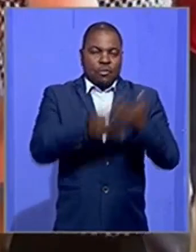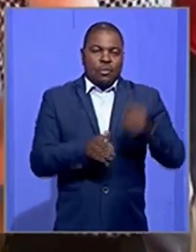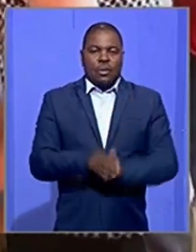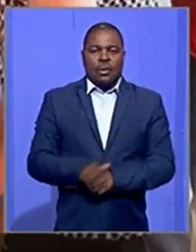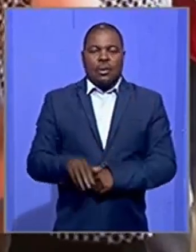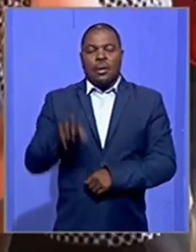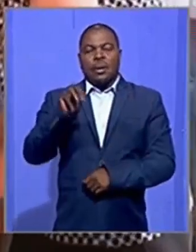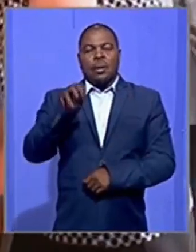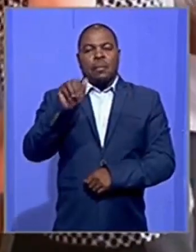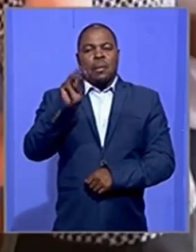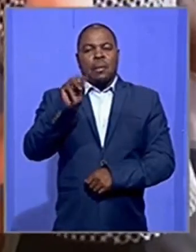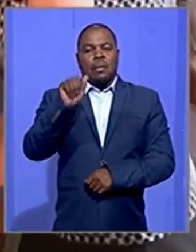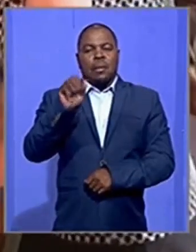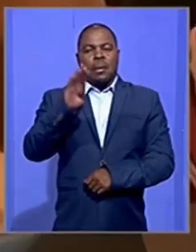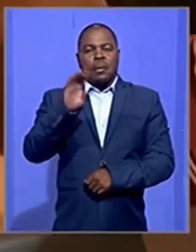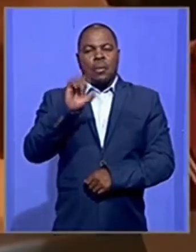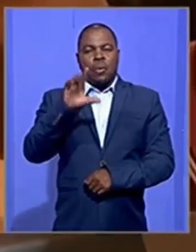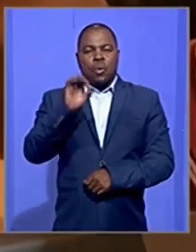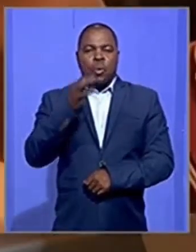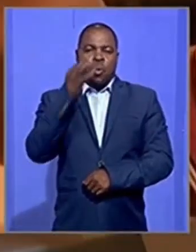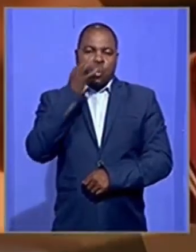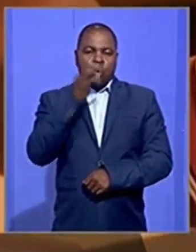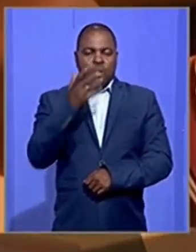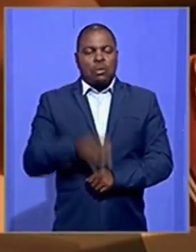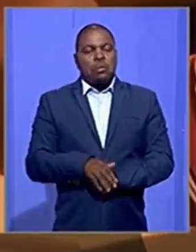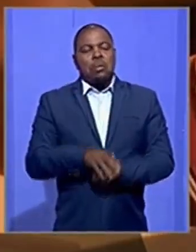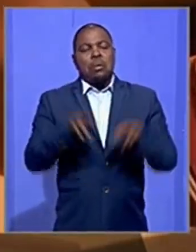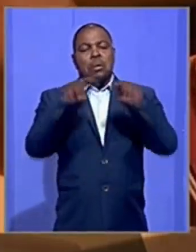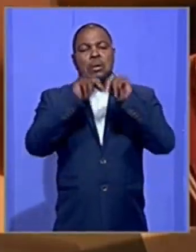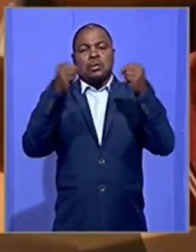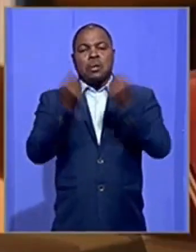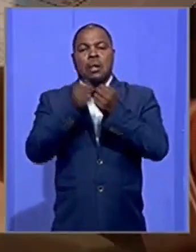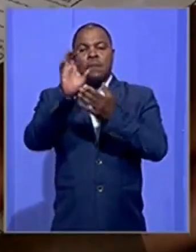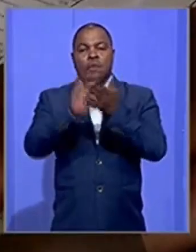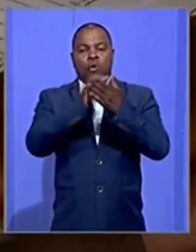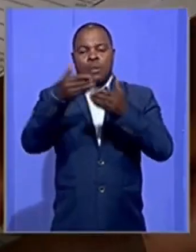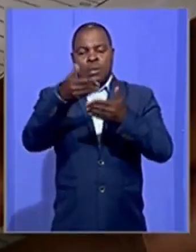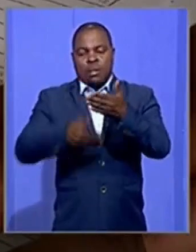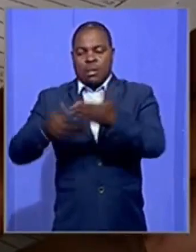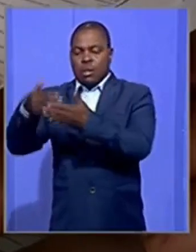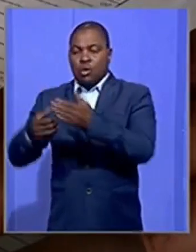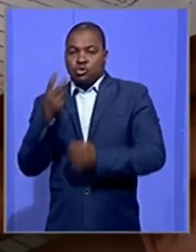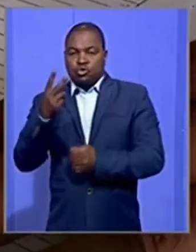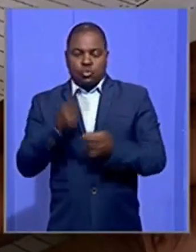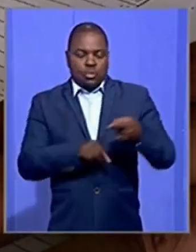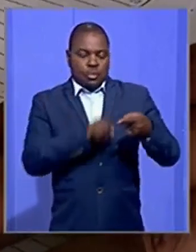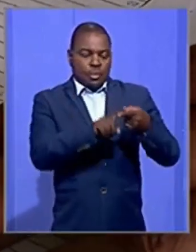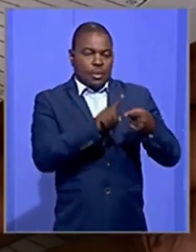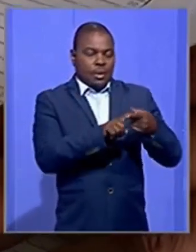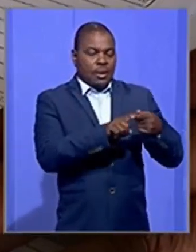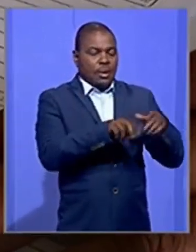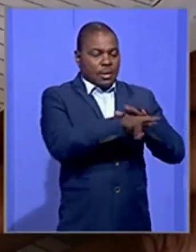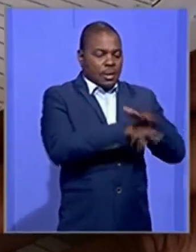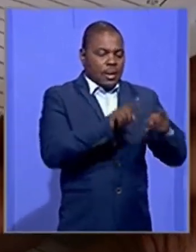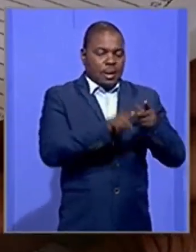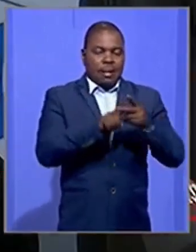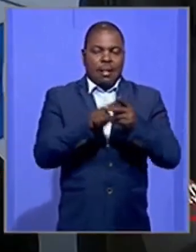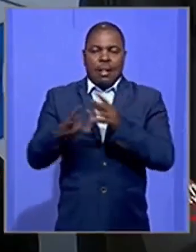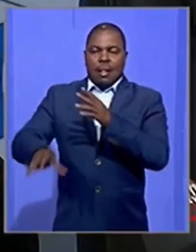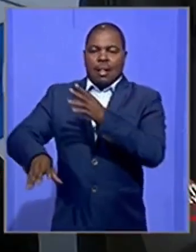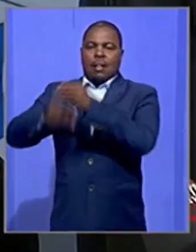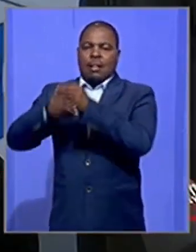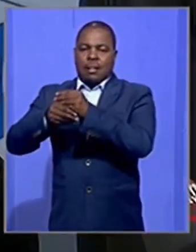na le lenaane la maphata a le mabedi la ditlhopho tsa kokoano bosetšhaba la sedika le la tlaleletso jaaka a tlhalosa.